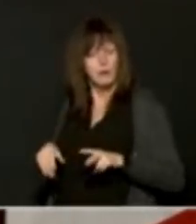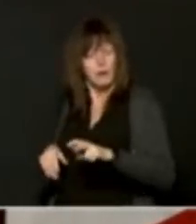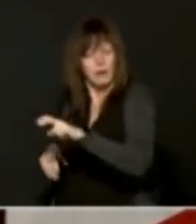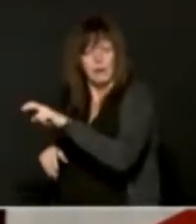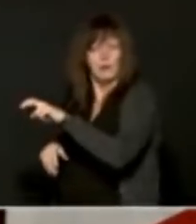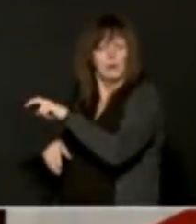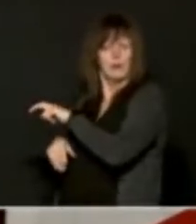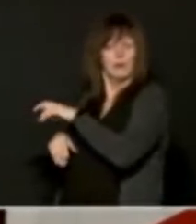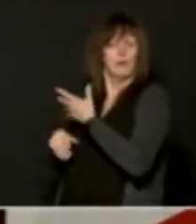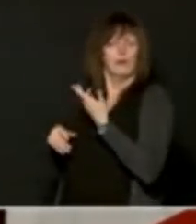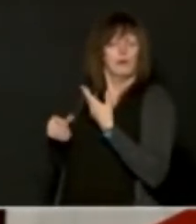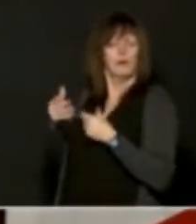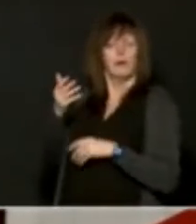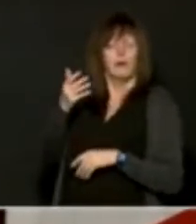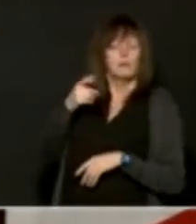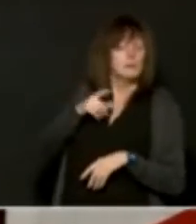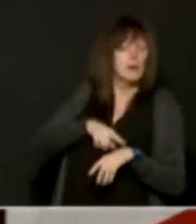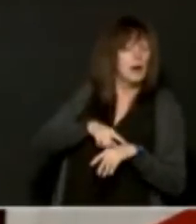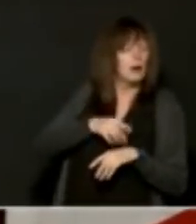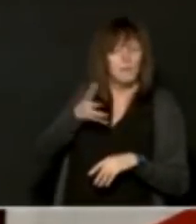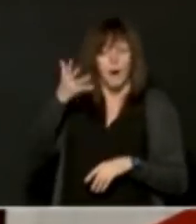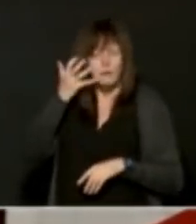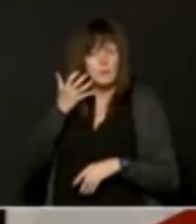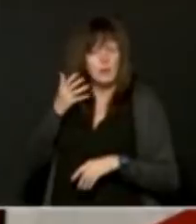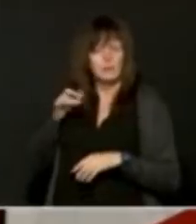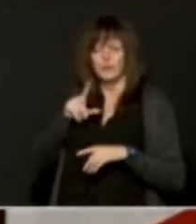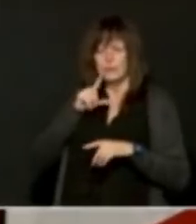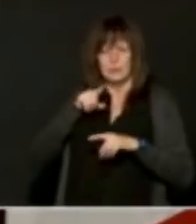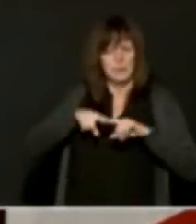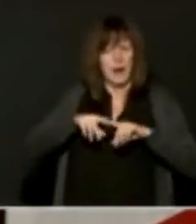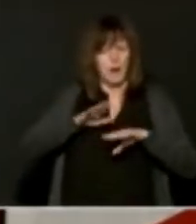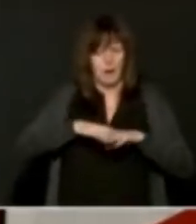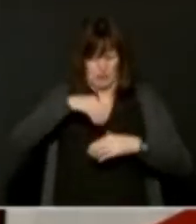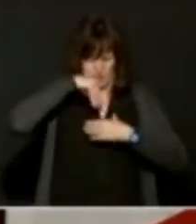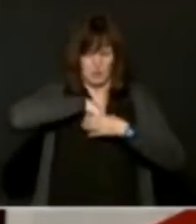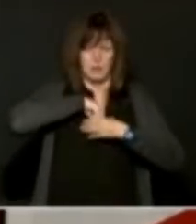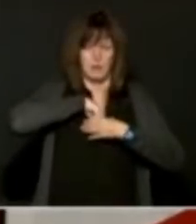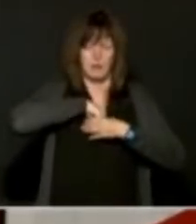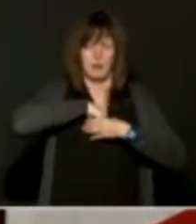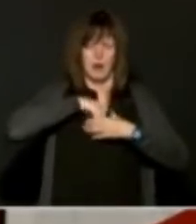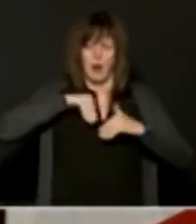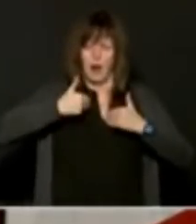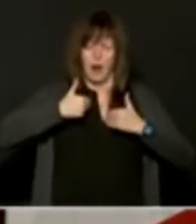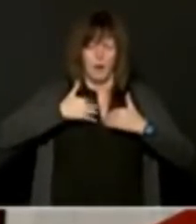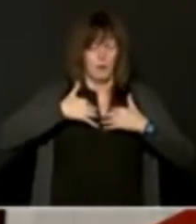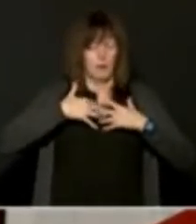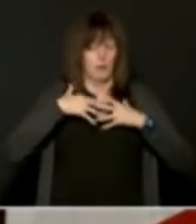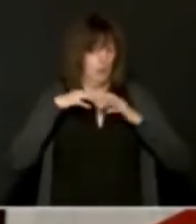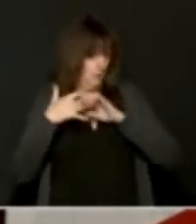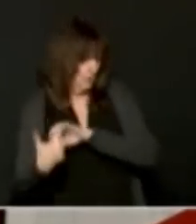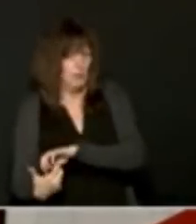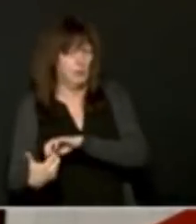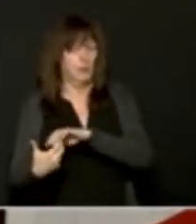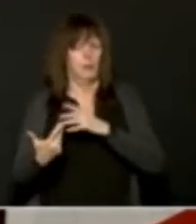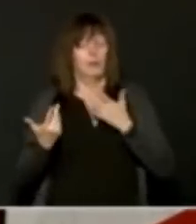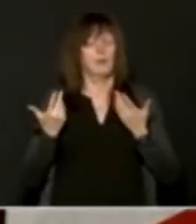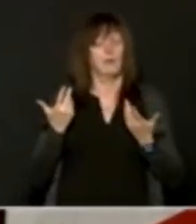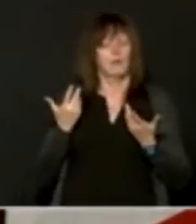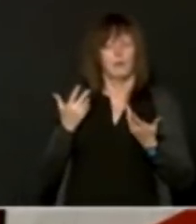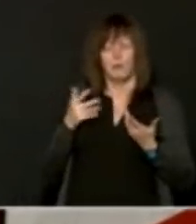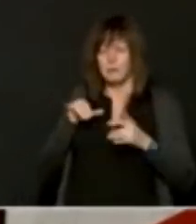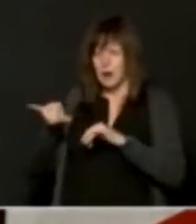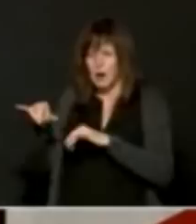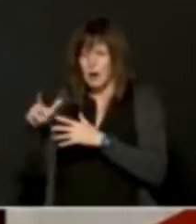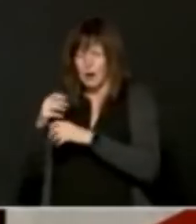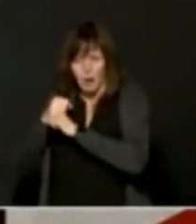depending on obviously your what's going on with your health status, you may be there for a while. So there will be a